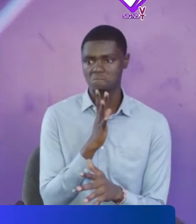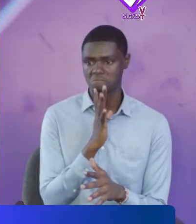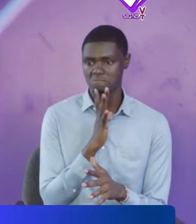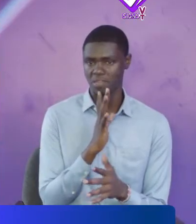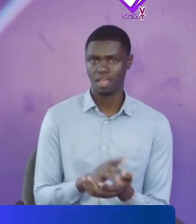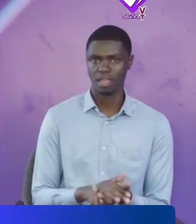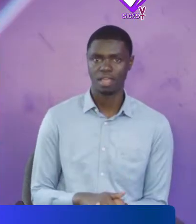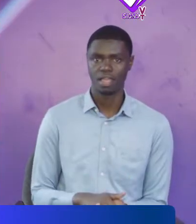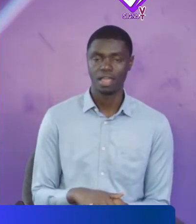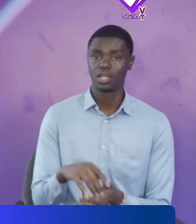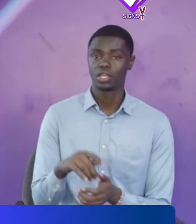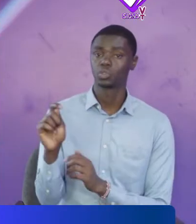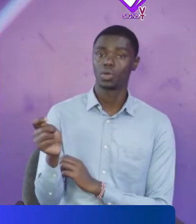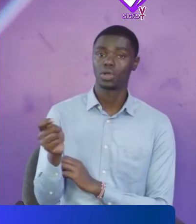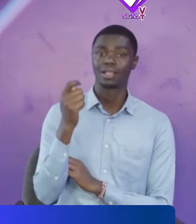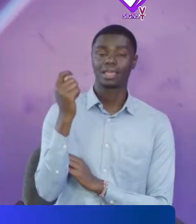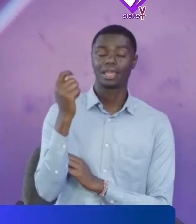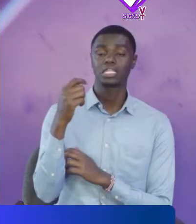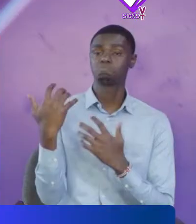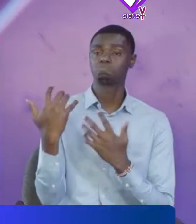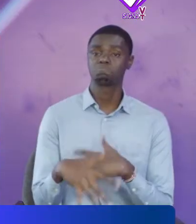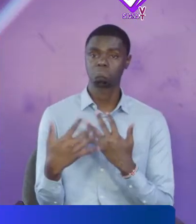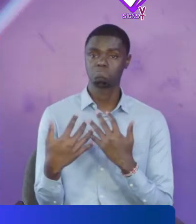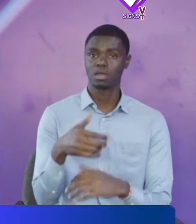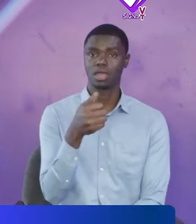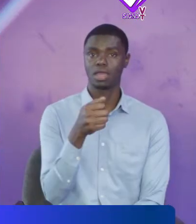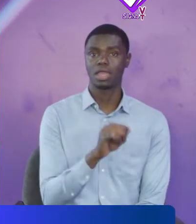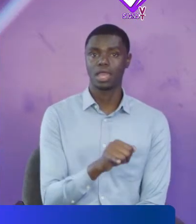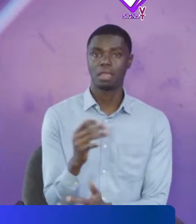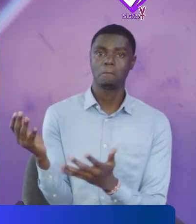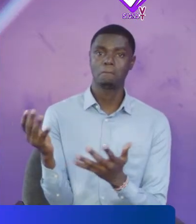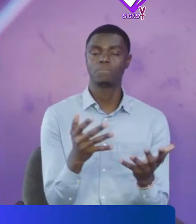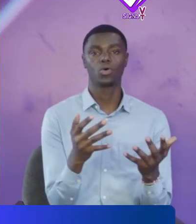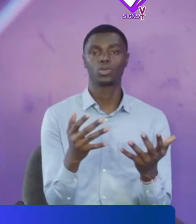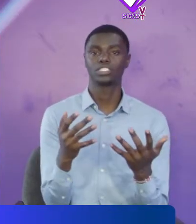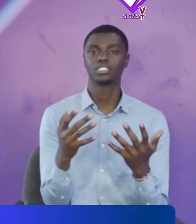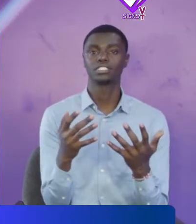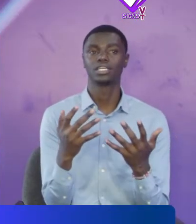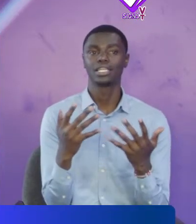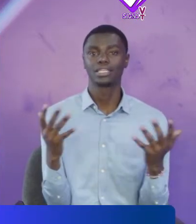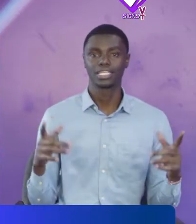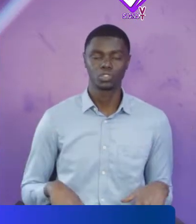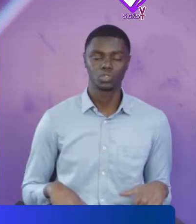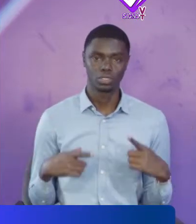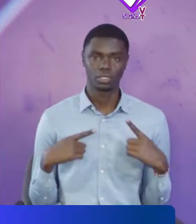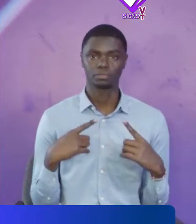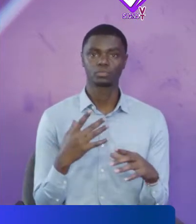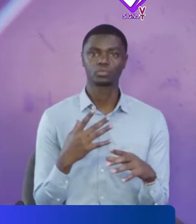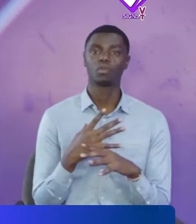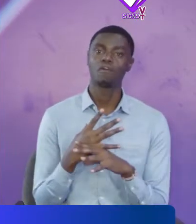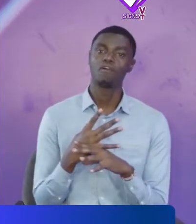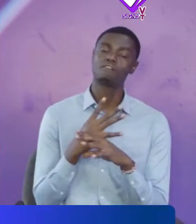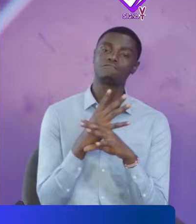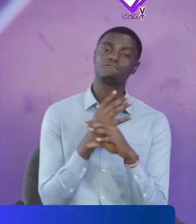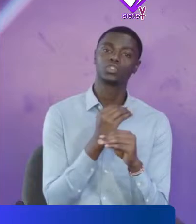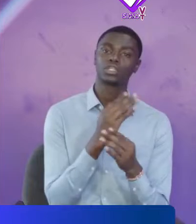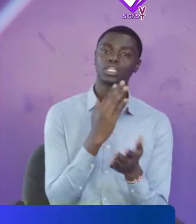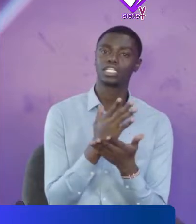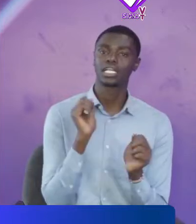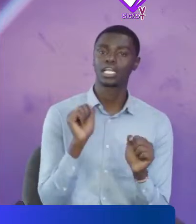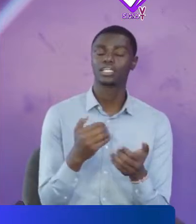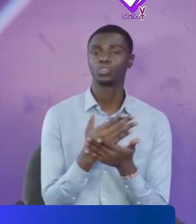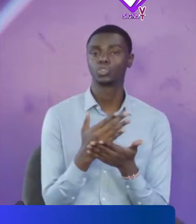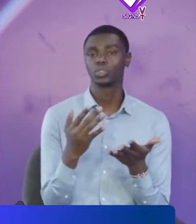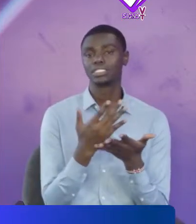So Kenyans are amazing. AI brought these guys alive. But actually, virtual reality can actually show some of these things.